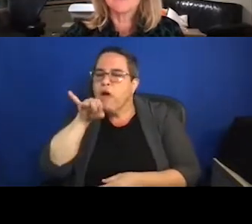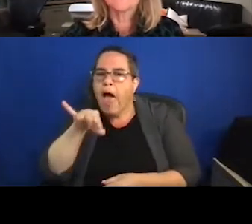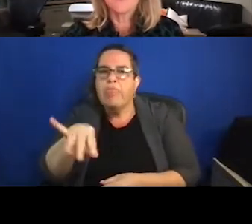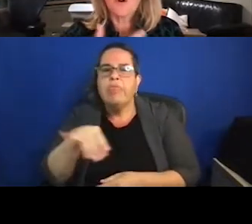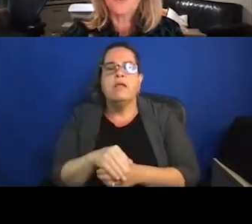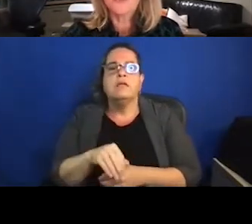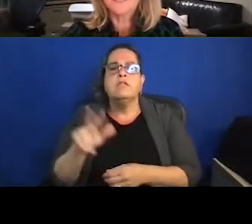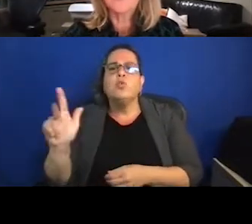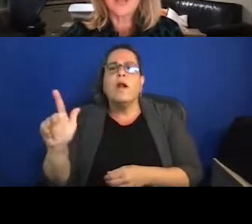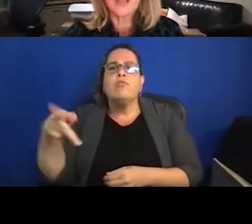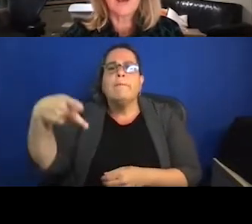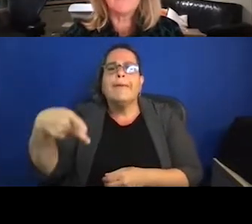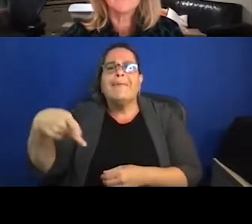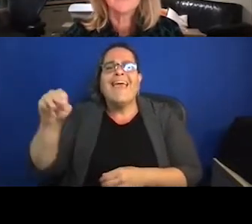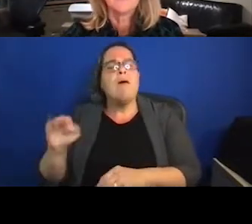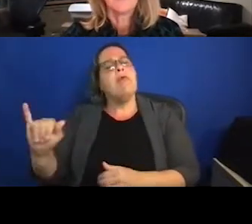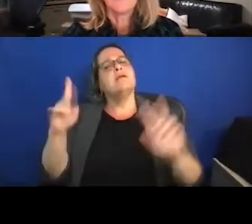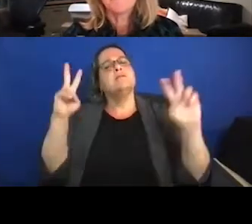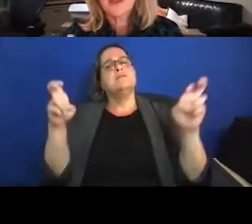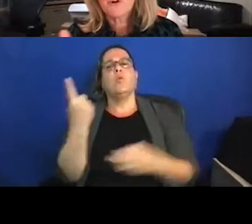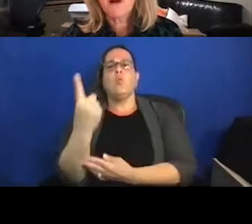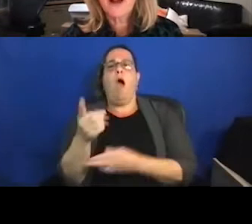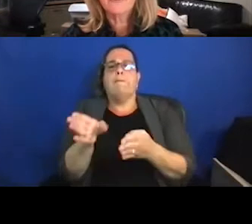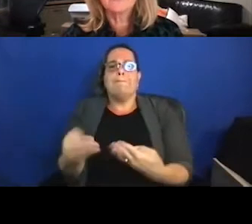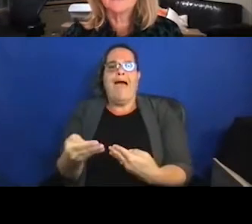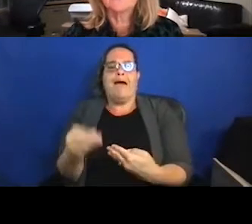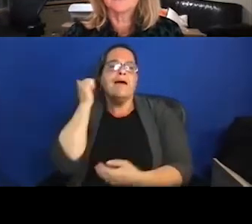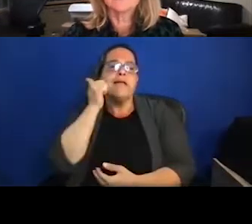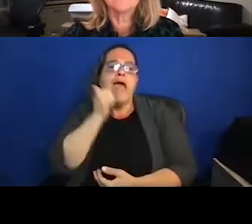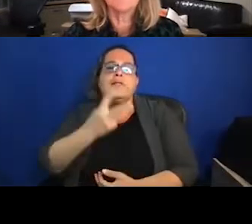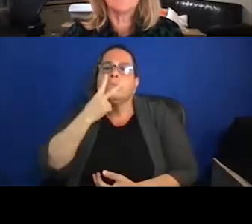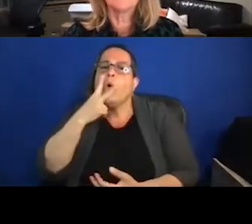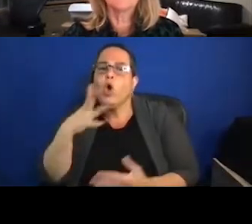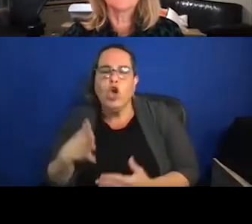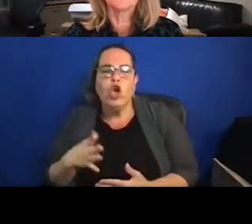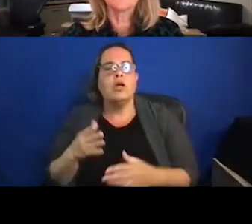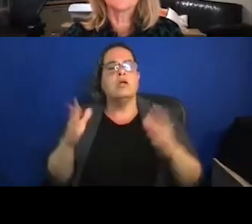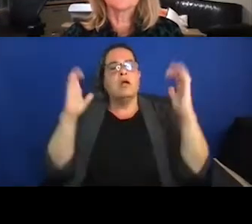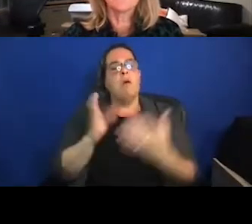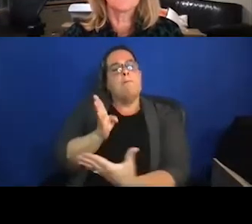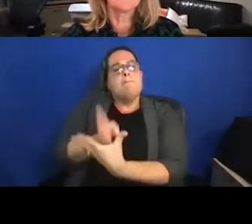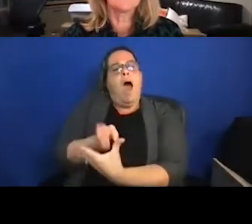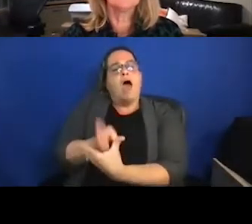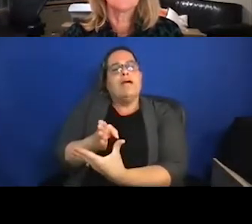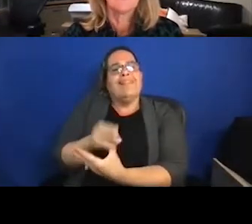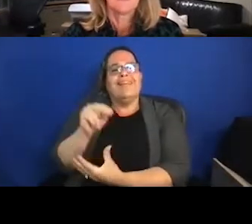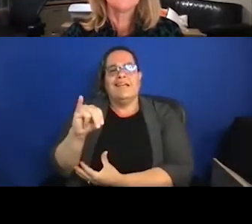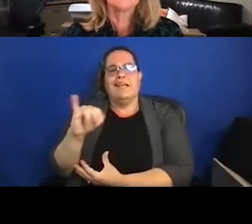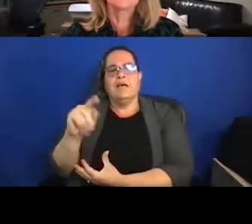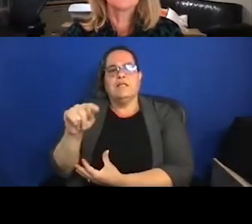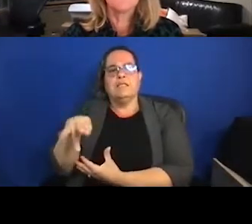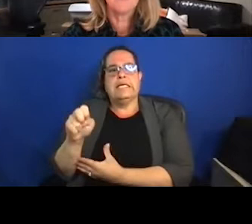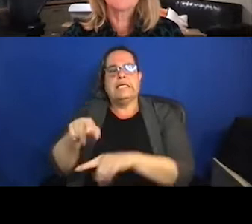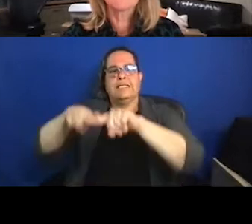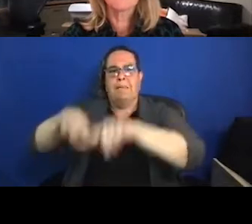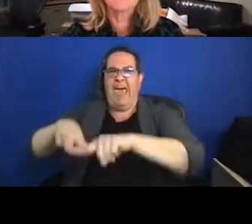They had expired carbon monoxide in their breath, which is a measure of how much they smoke, of 23